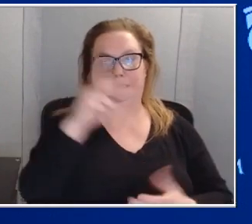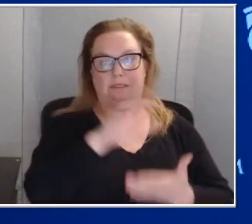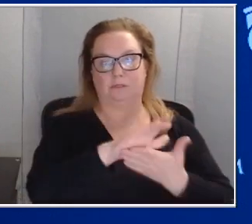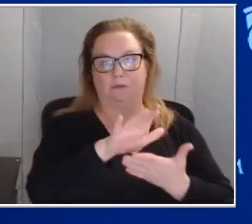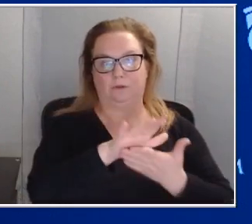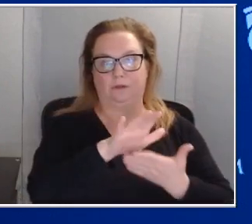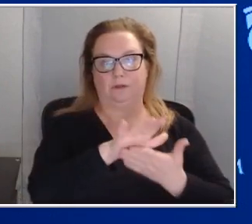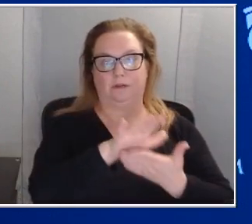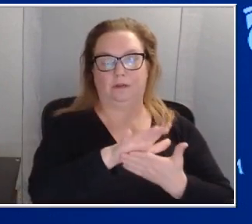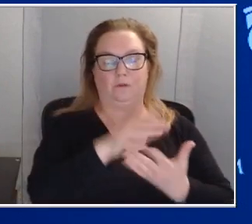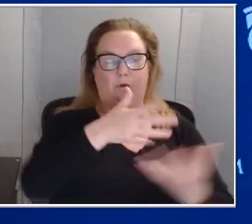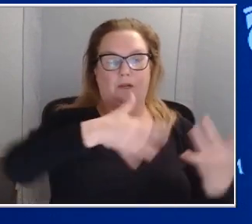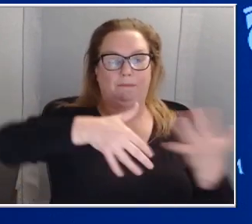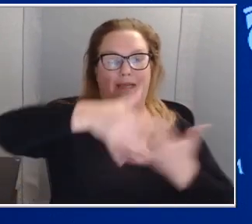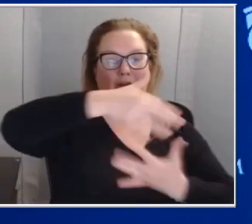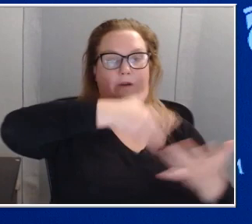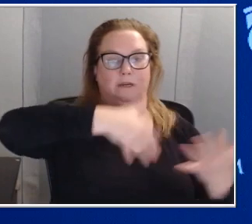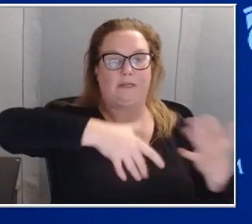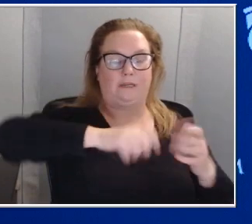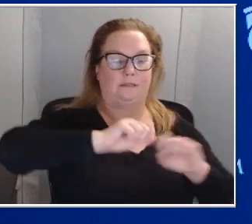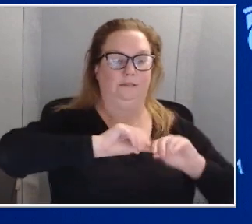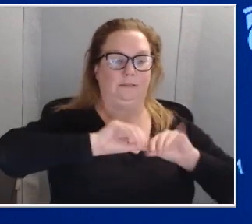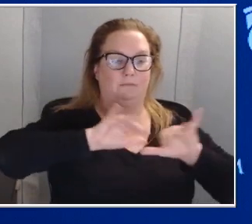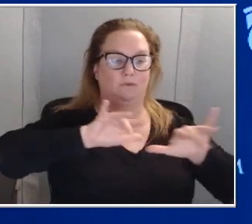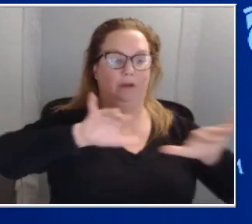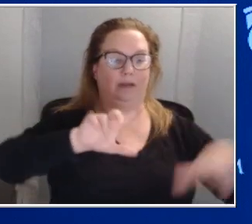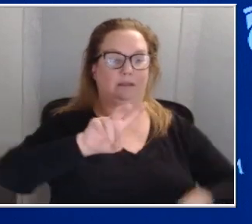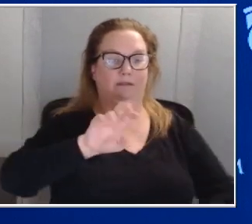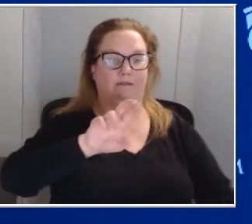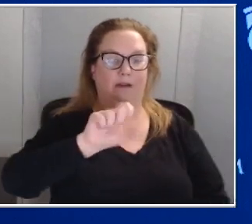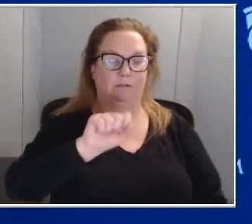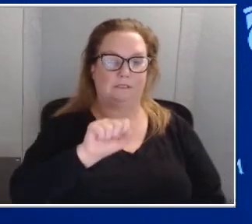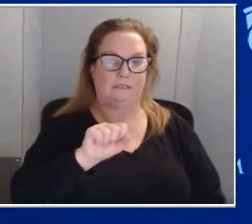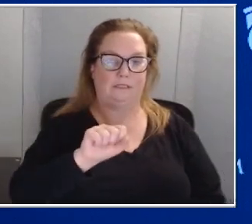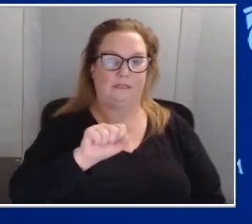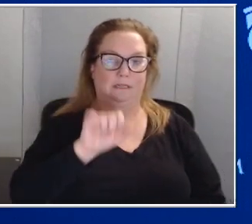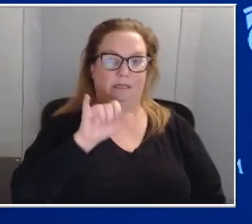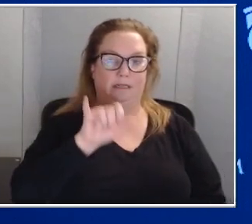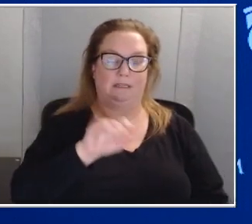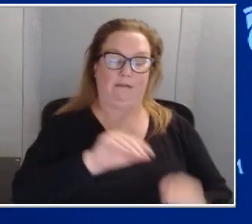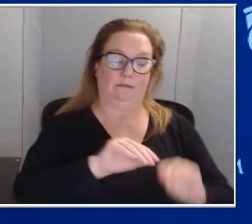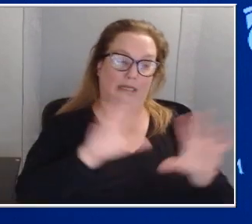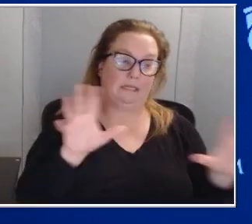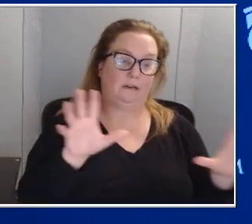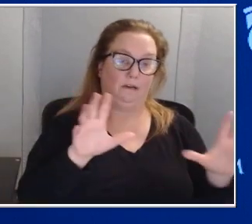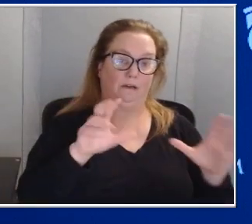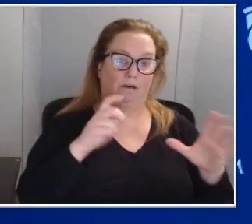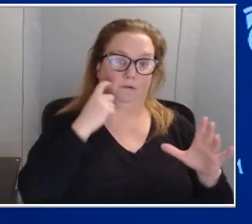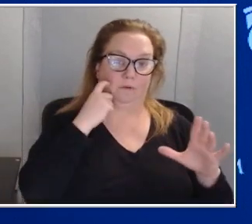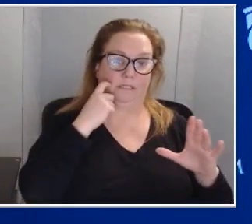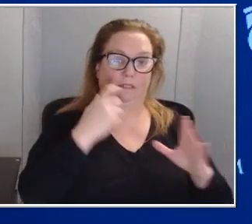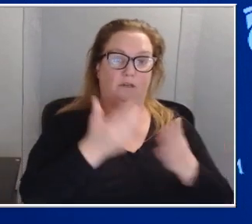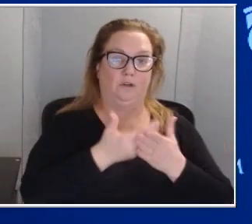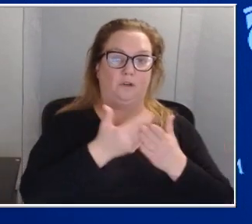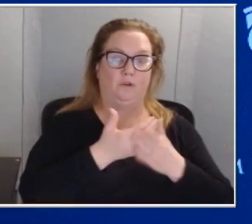to be interacting with each other, spreading the virus amongst themselves. That was very clear. There was a recent New England Journal of